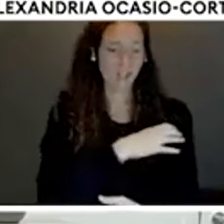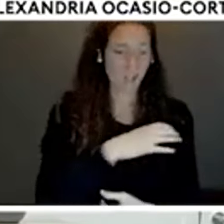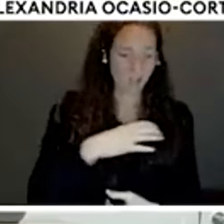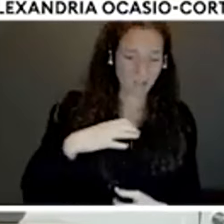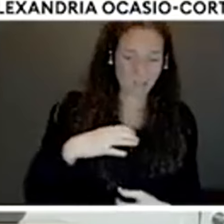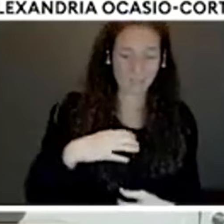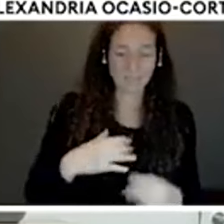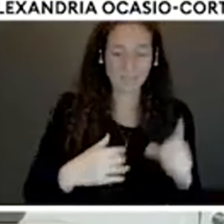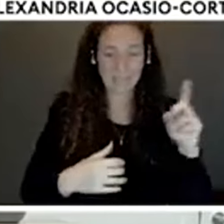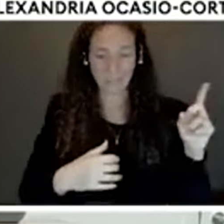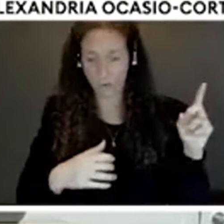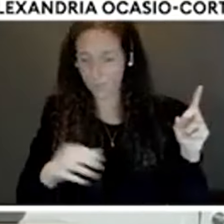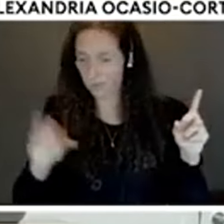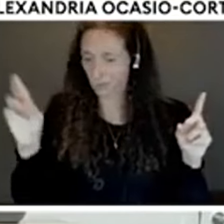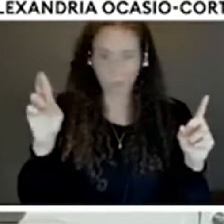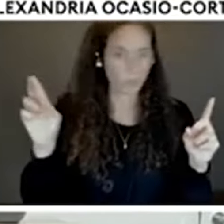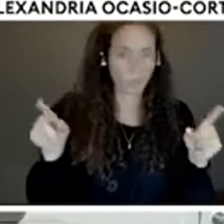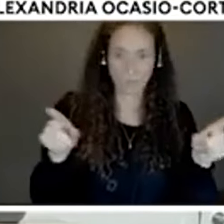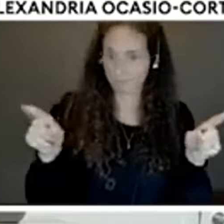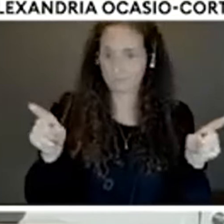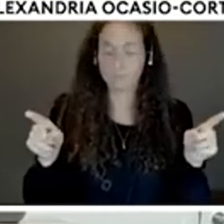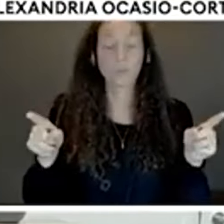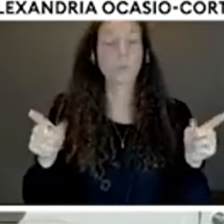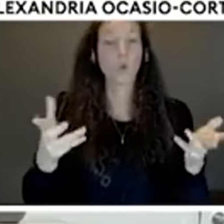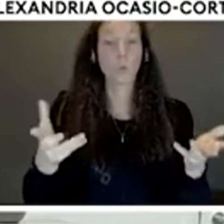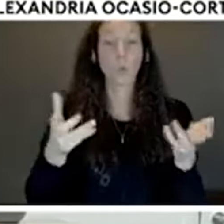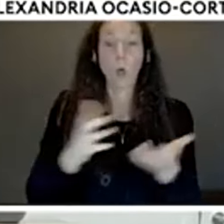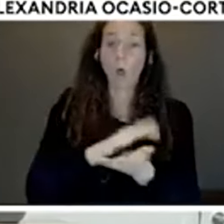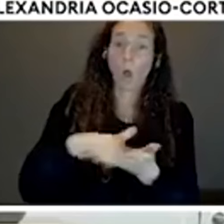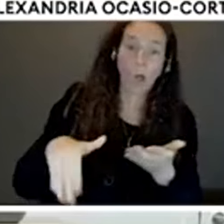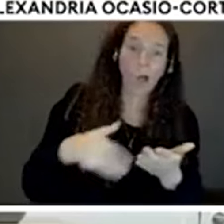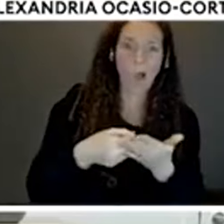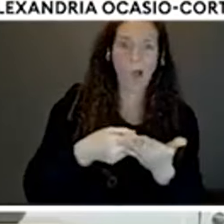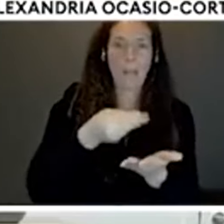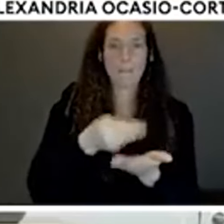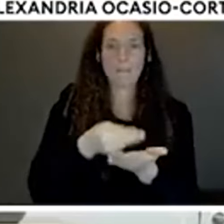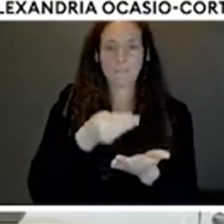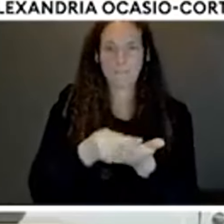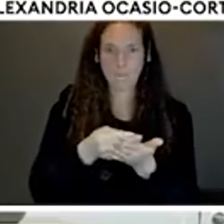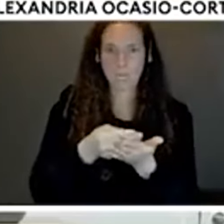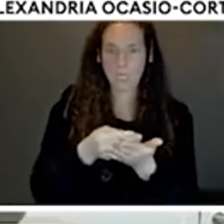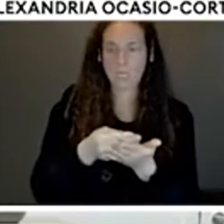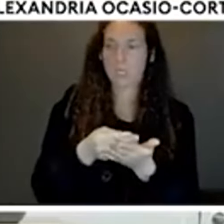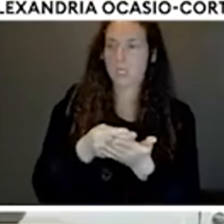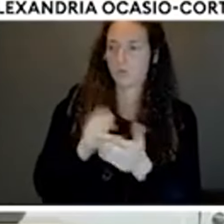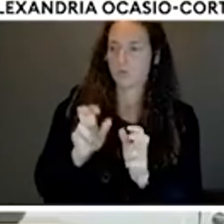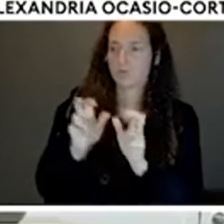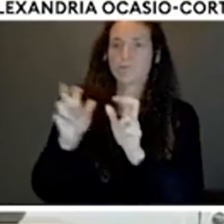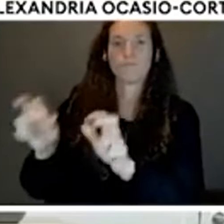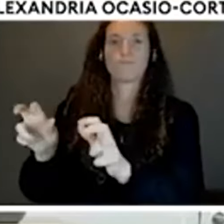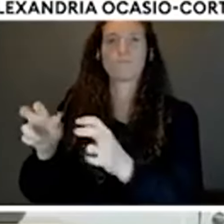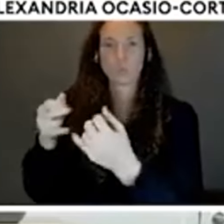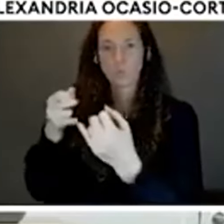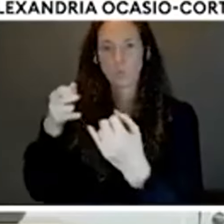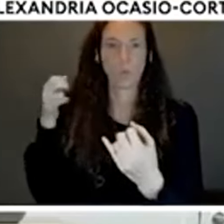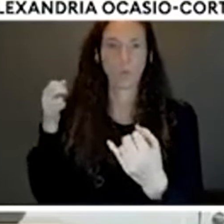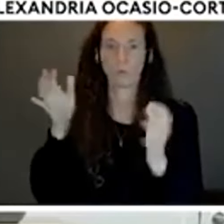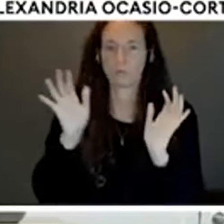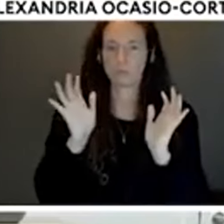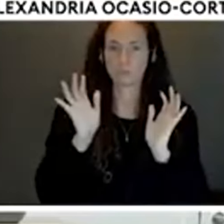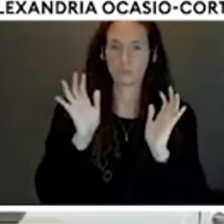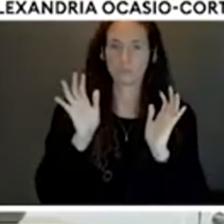send all of the money to just the border without recognizing that